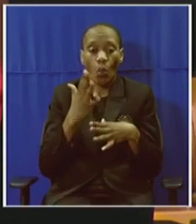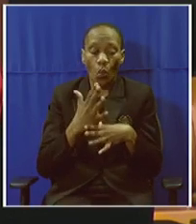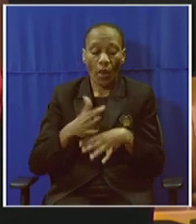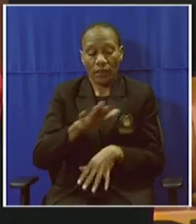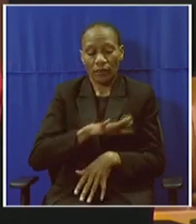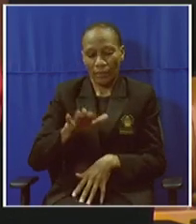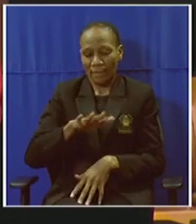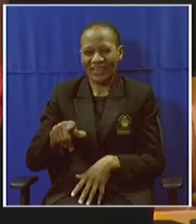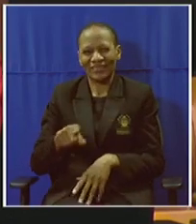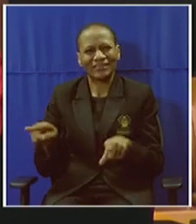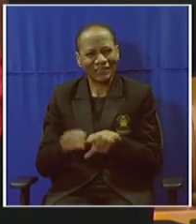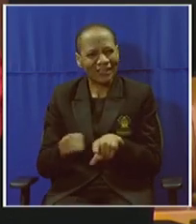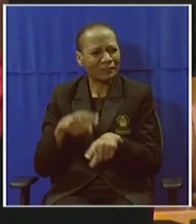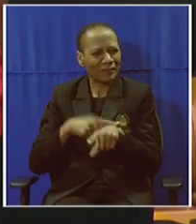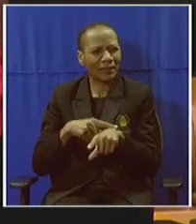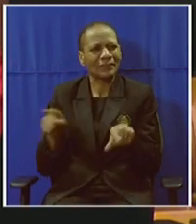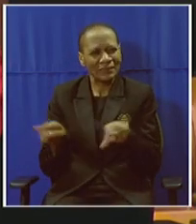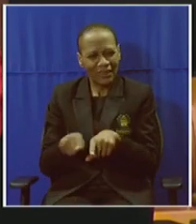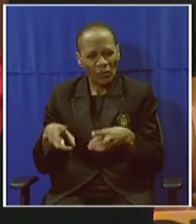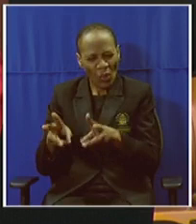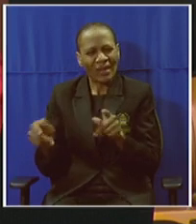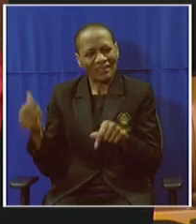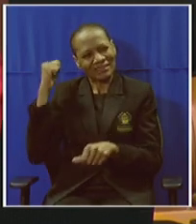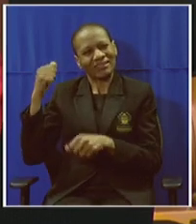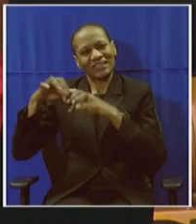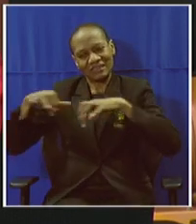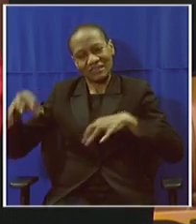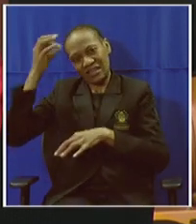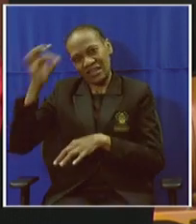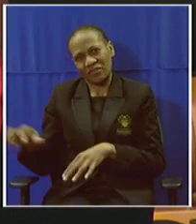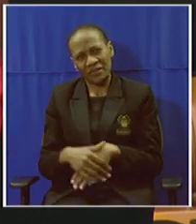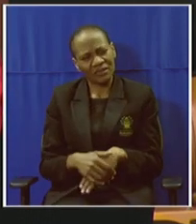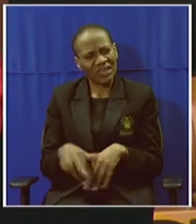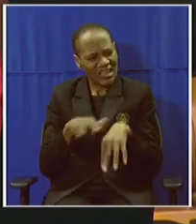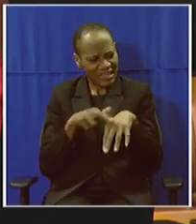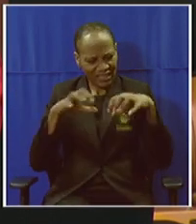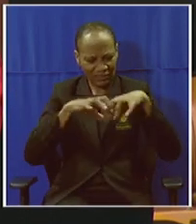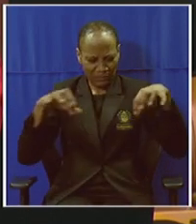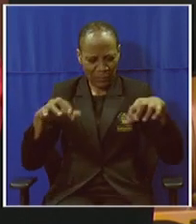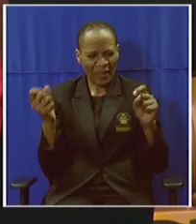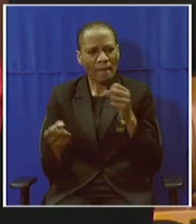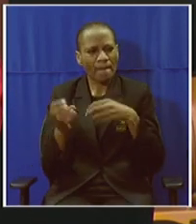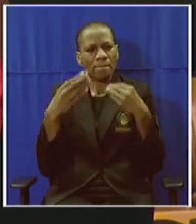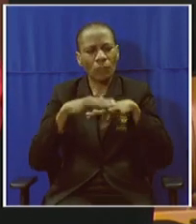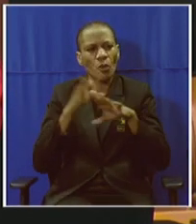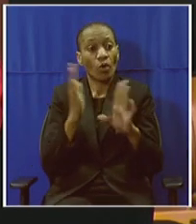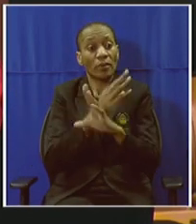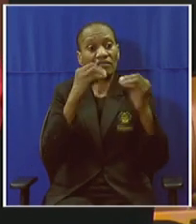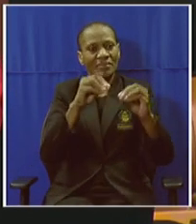still living under apartheid. The level of racism in the private sector is